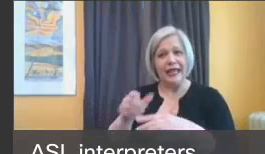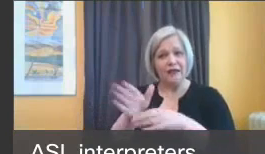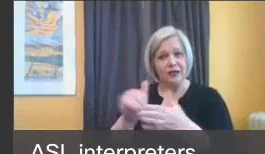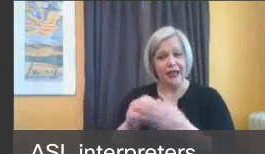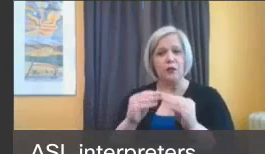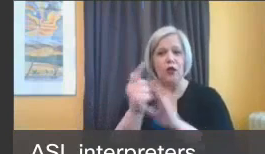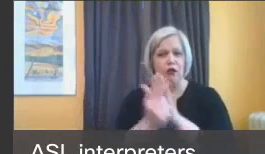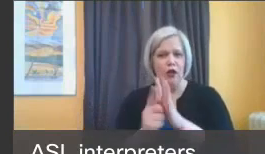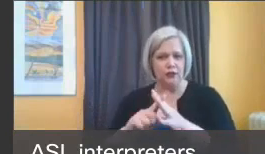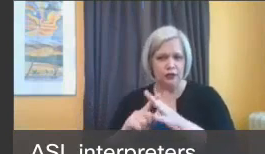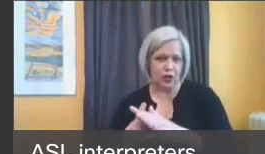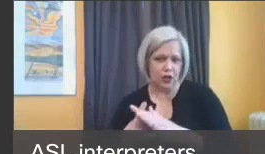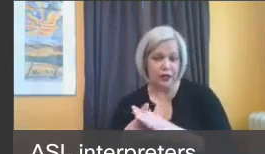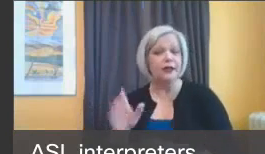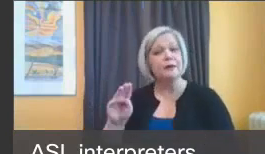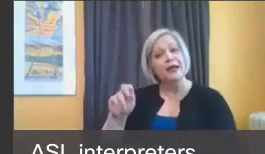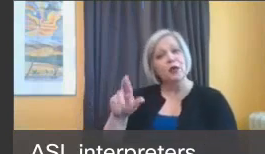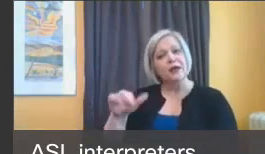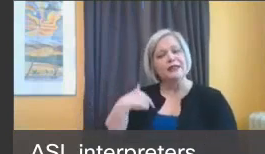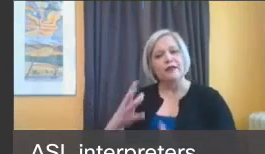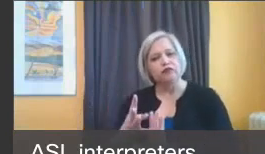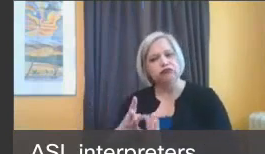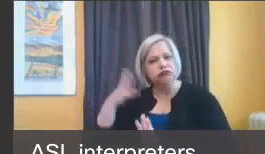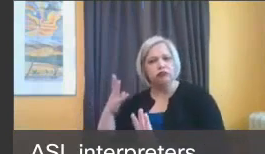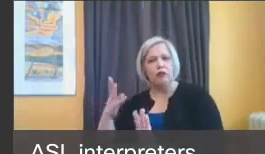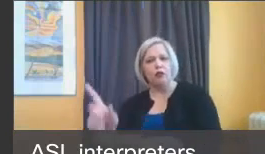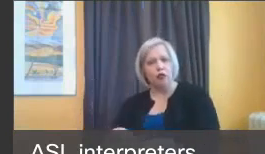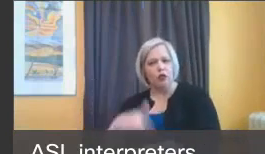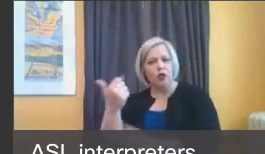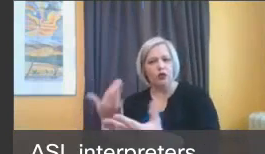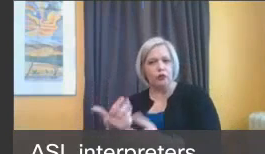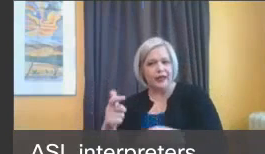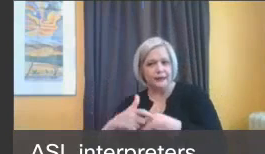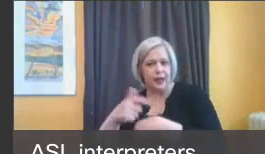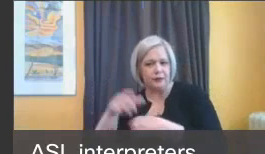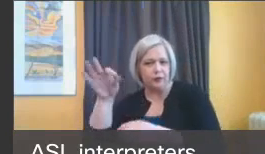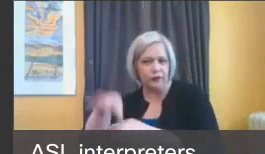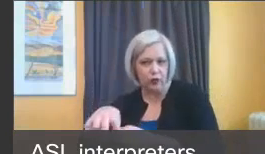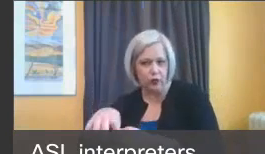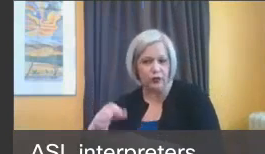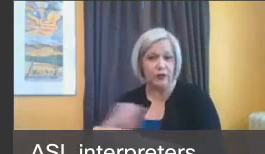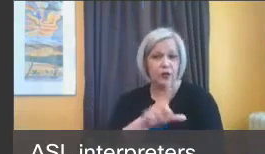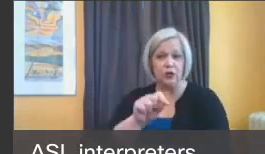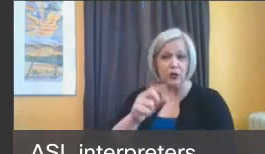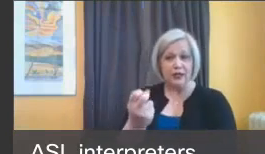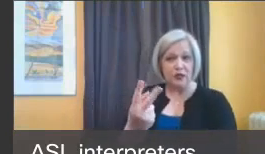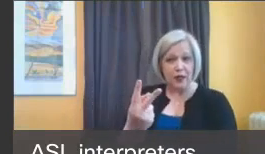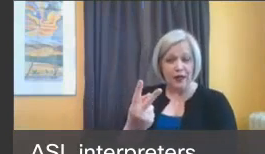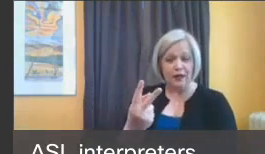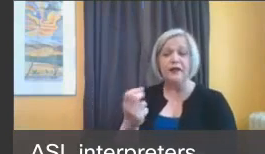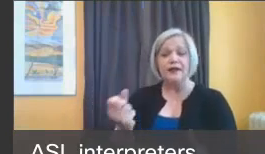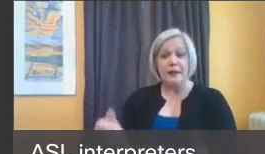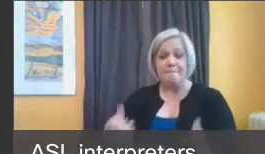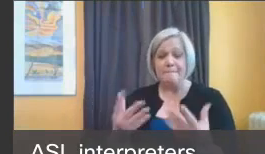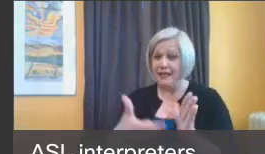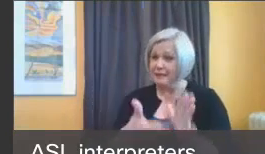example, minorities have consistently faced longer wait times on election day for years. Prior to 2012, Florida had a significant number of